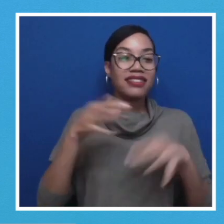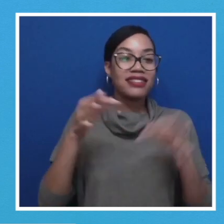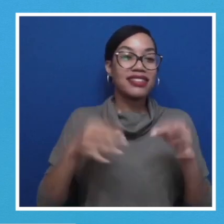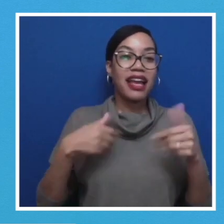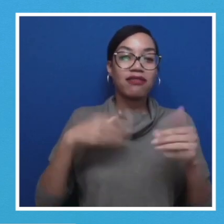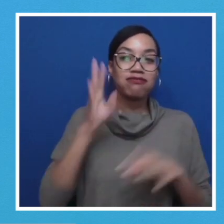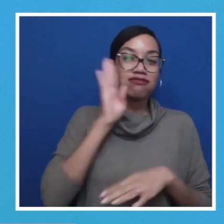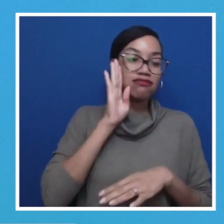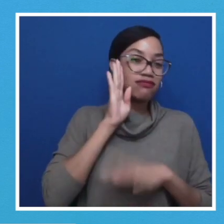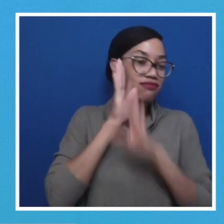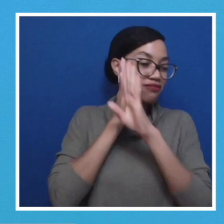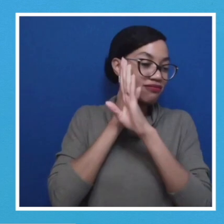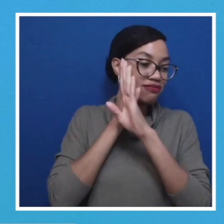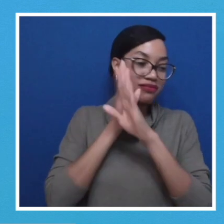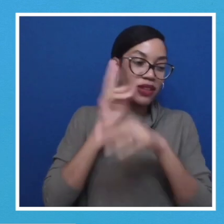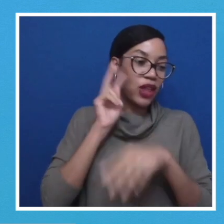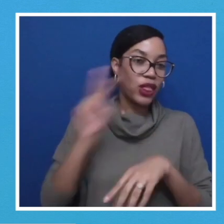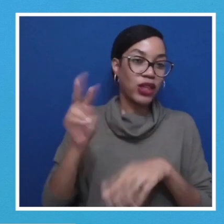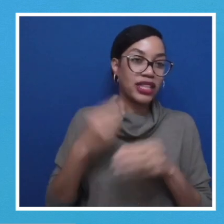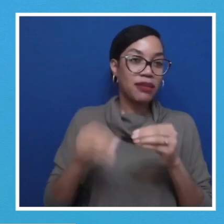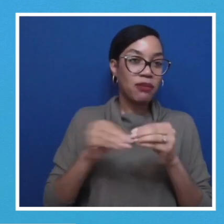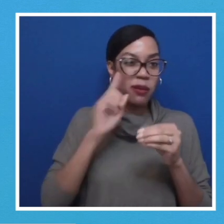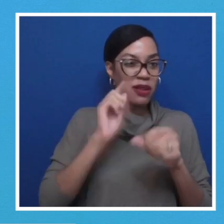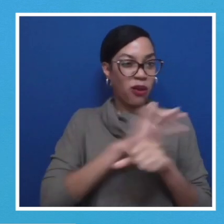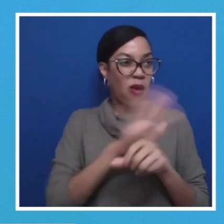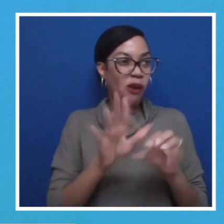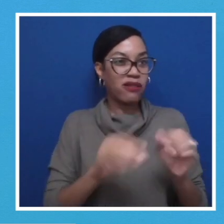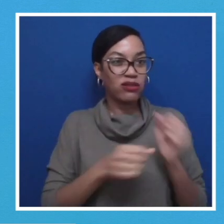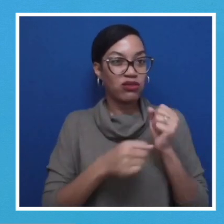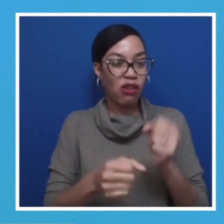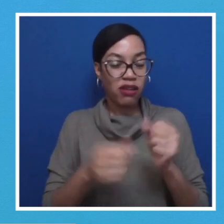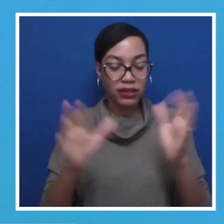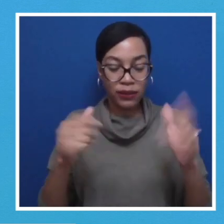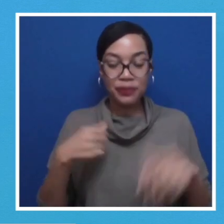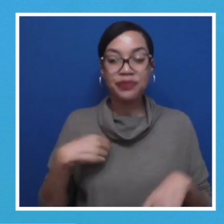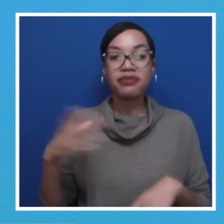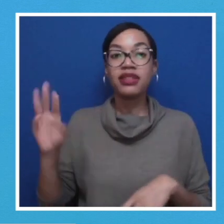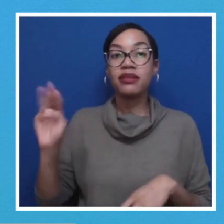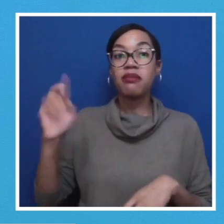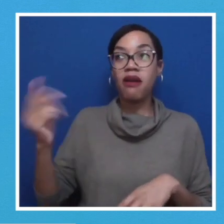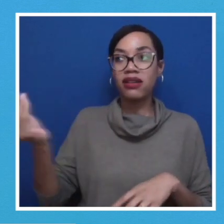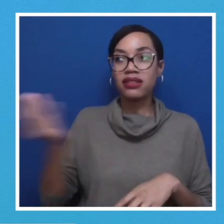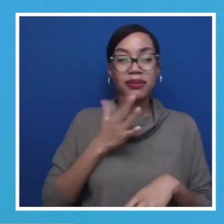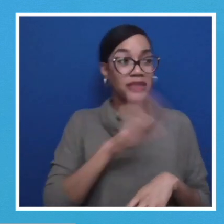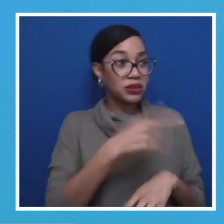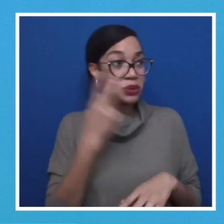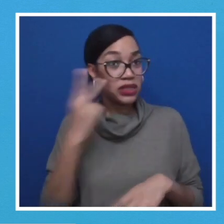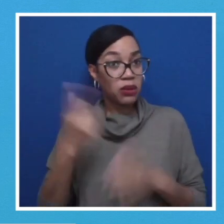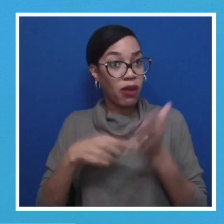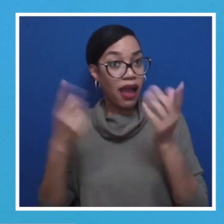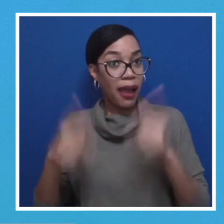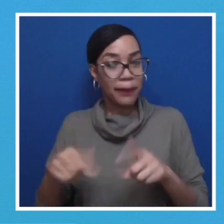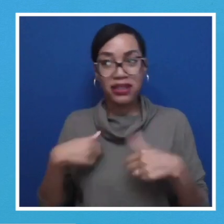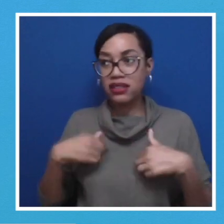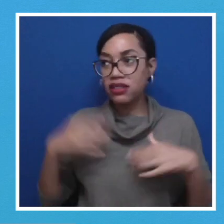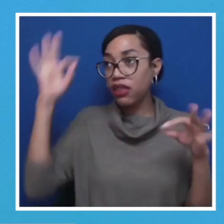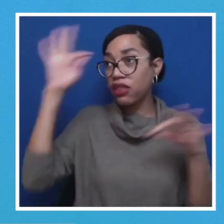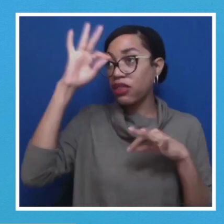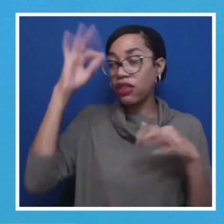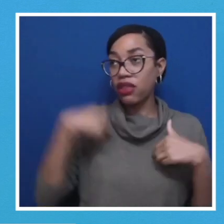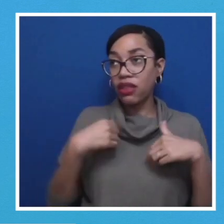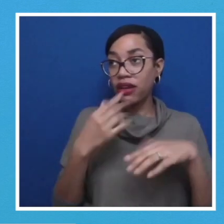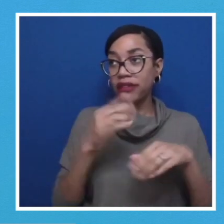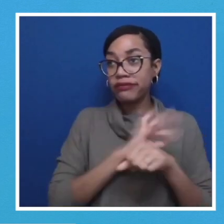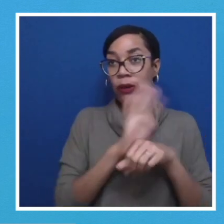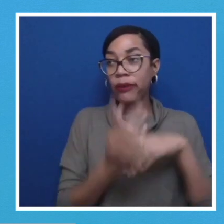on?" I'm like, "I have no idea. Tell me." And he's like, "Look," and he gives me the lowdown on the Wet'suwet'en situation. And of course,